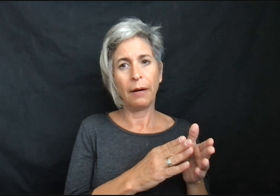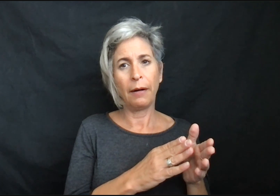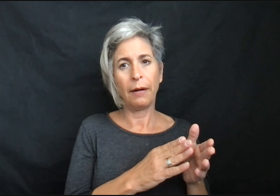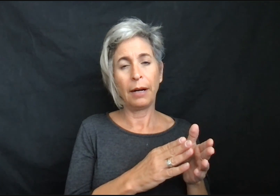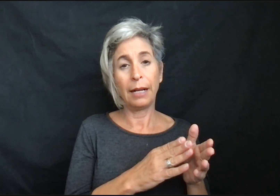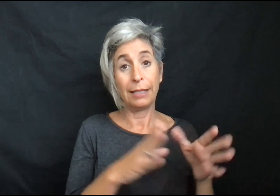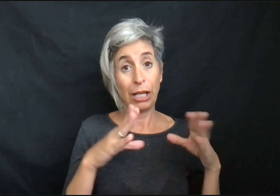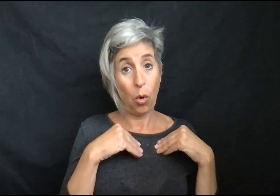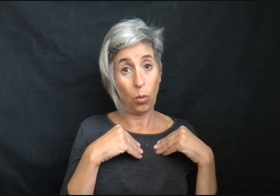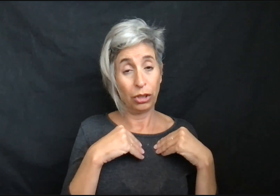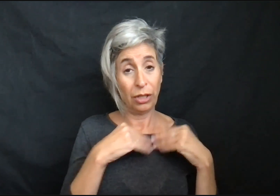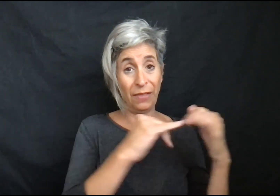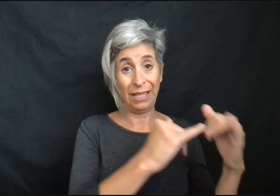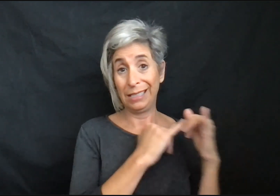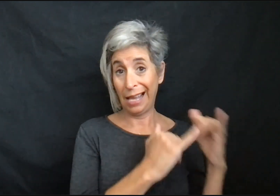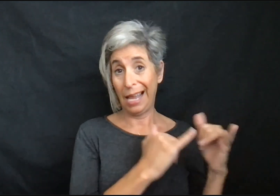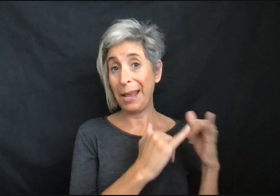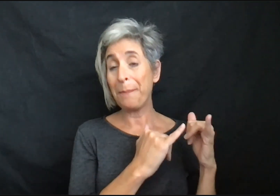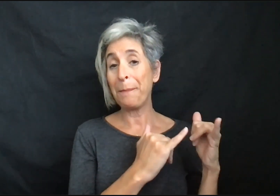owner's agent.